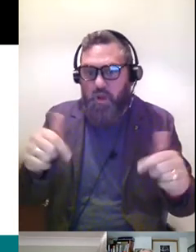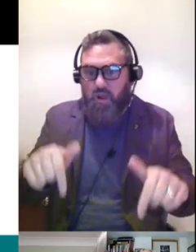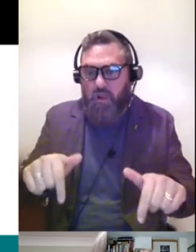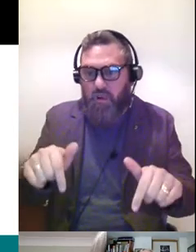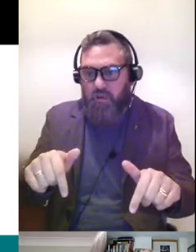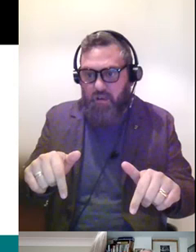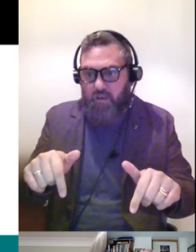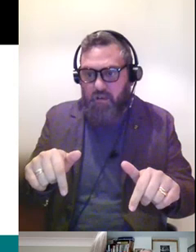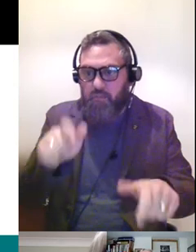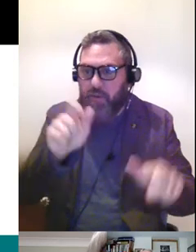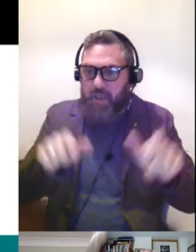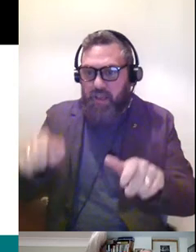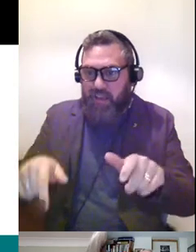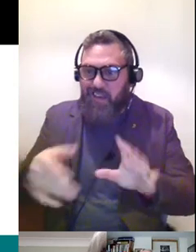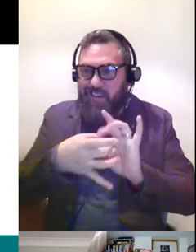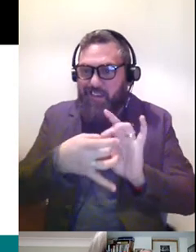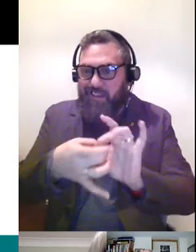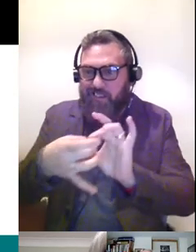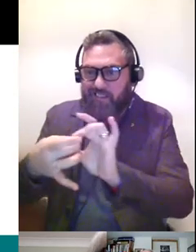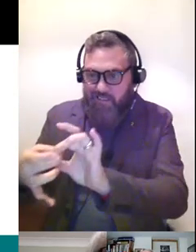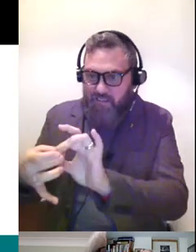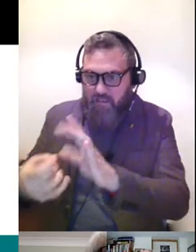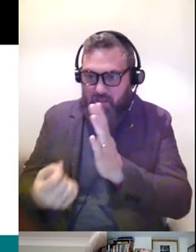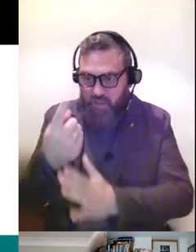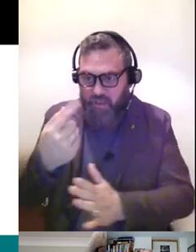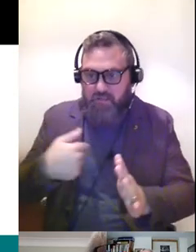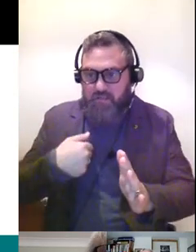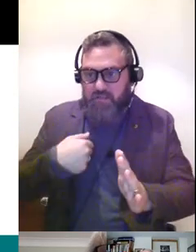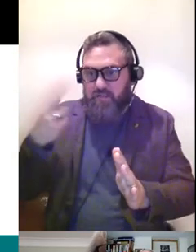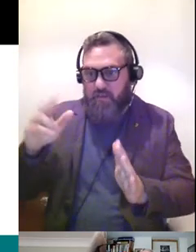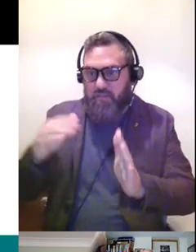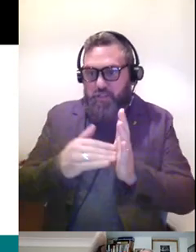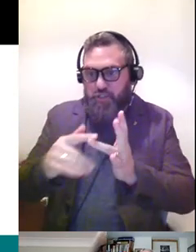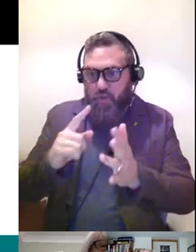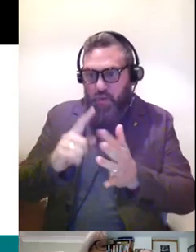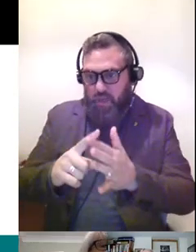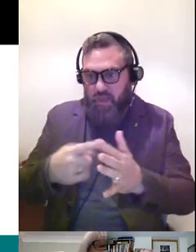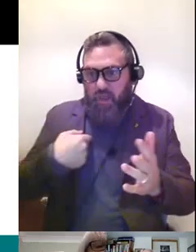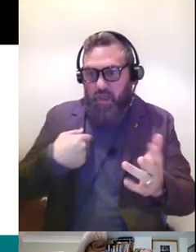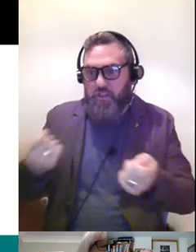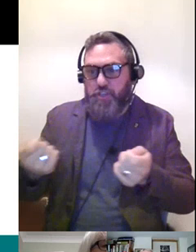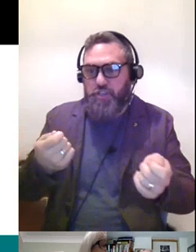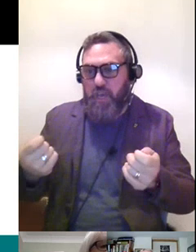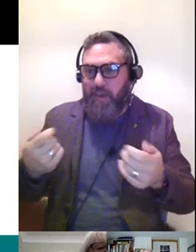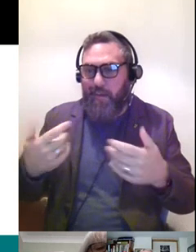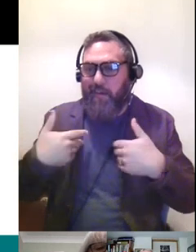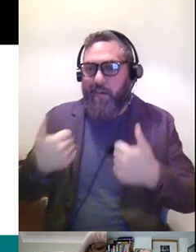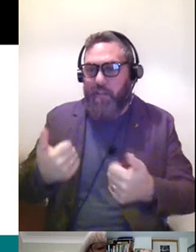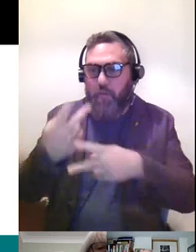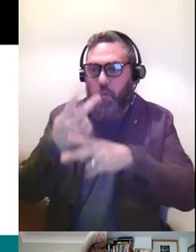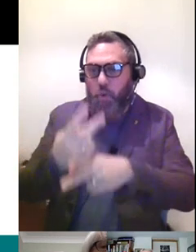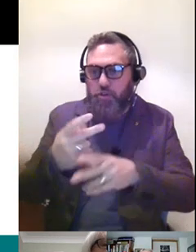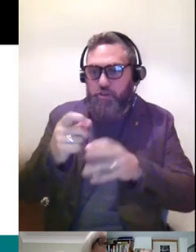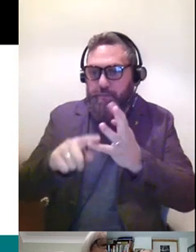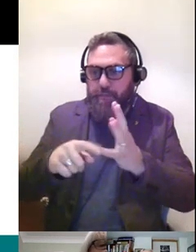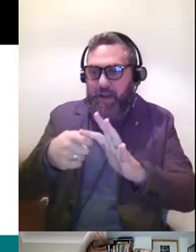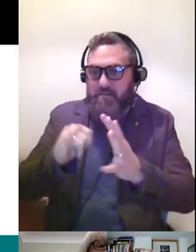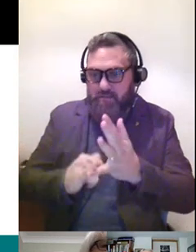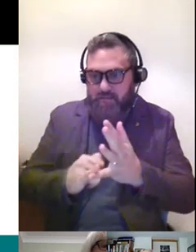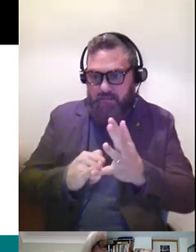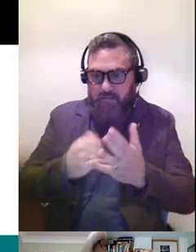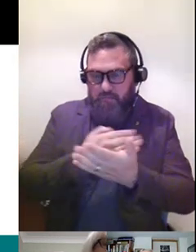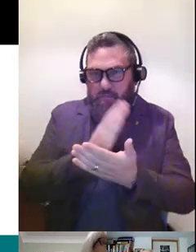engagement event. I'm Zoe, I'm chair of Healthwatch Bucks. Healthwatch Bucks is part of a